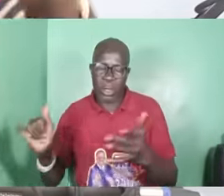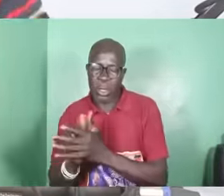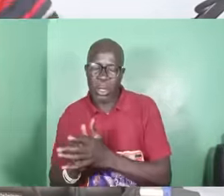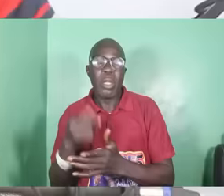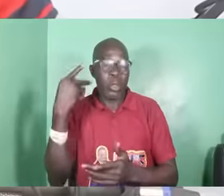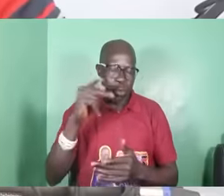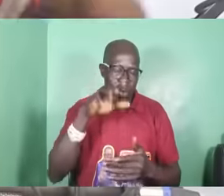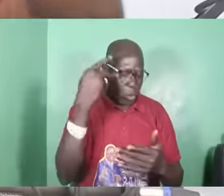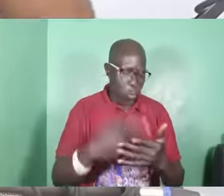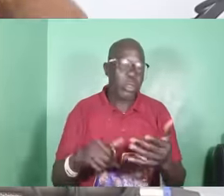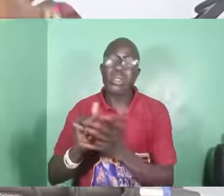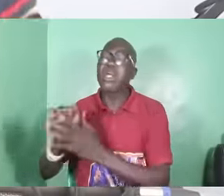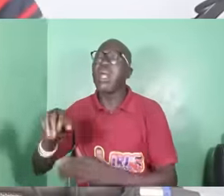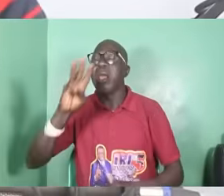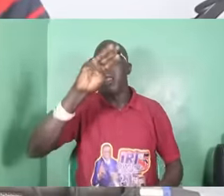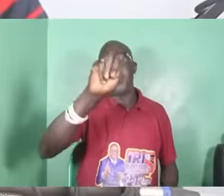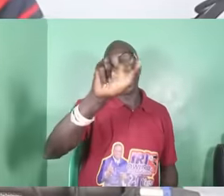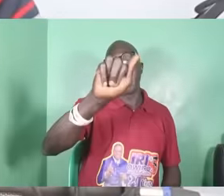something. Let's see what it